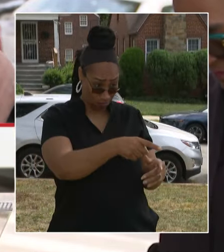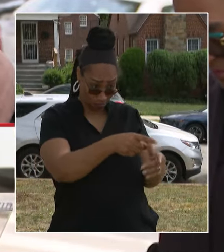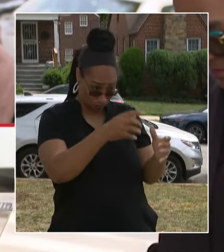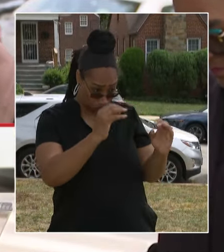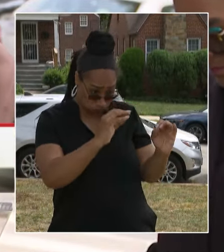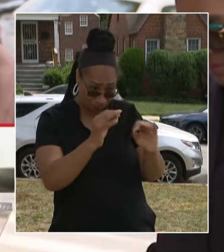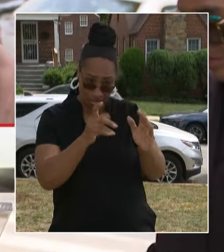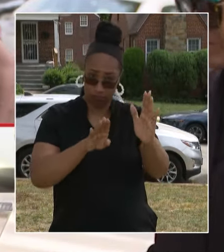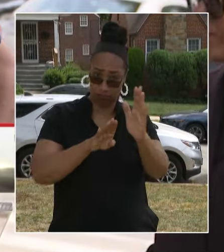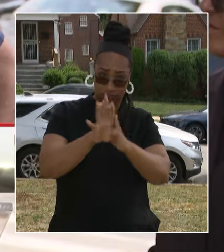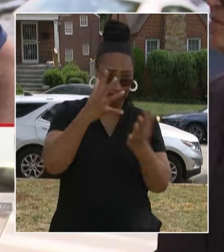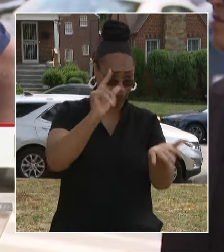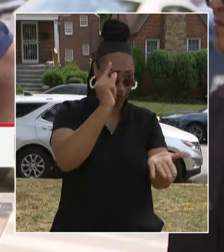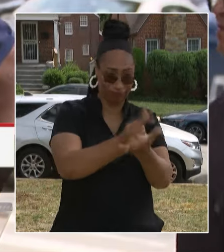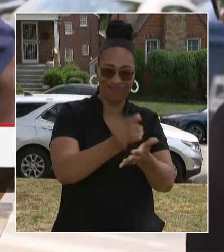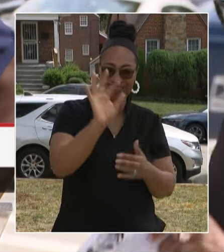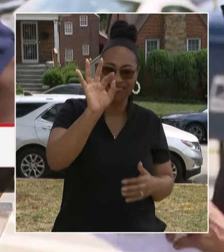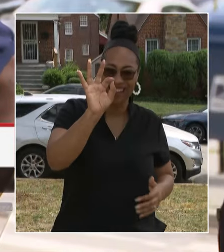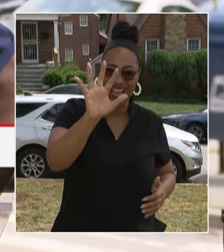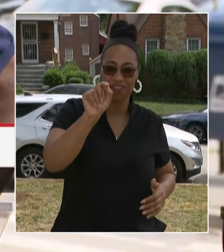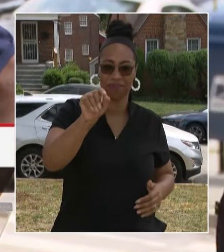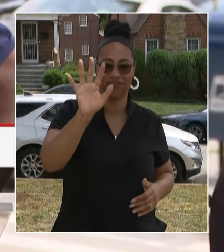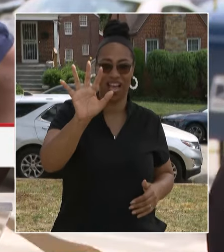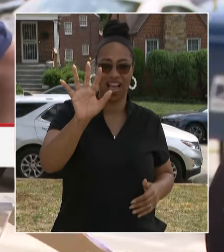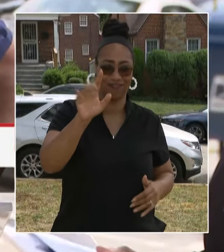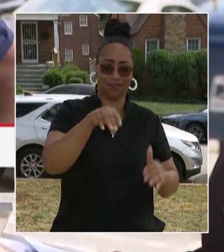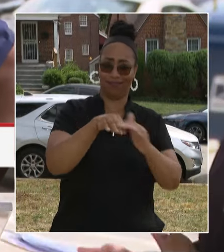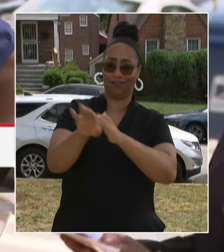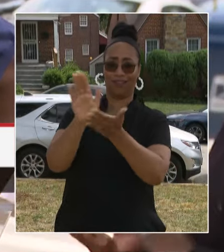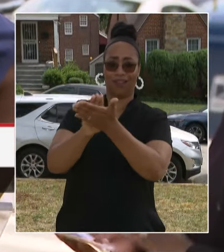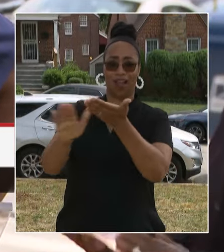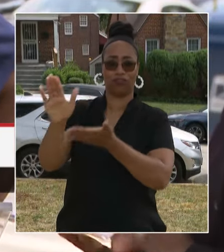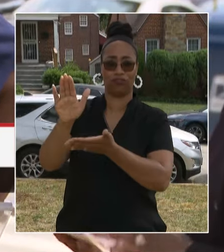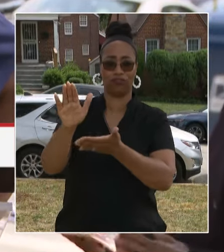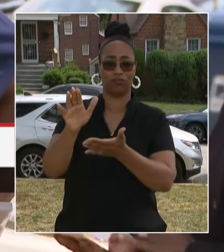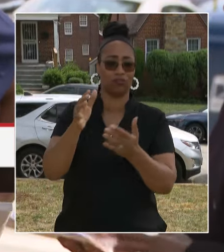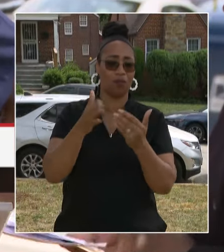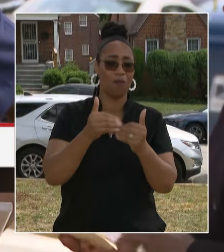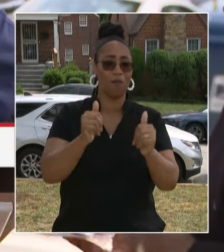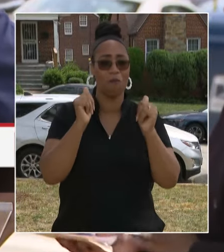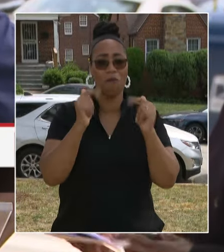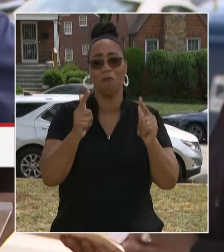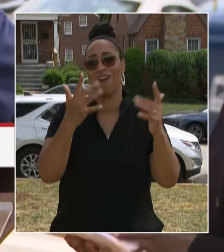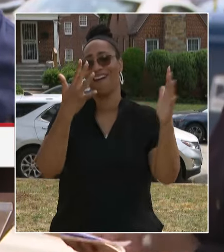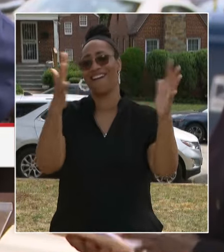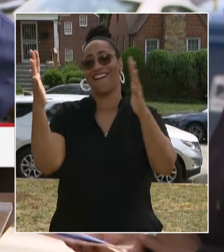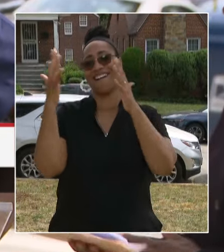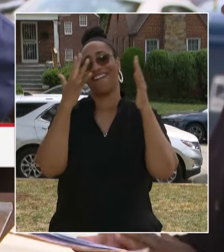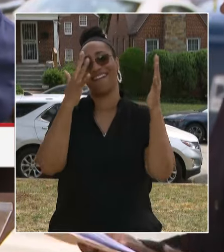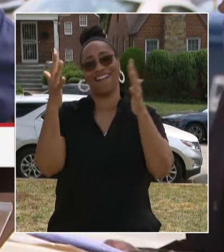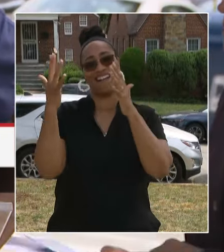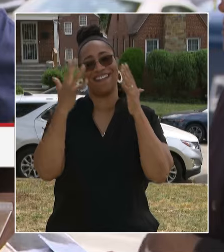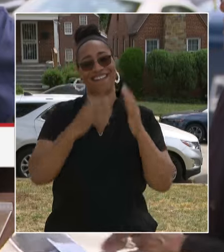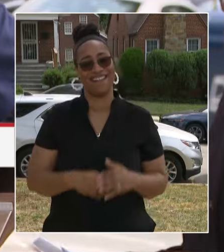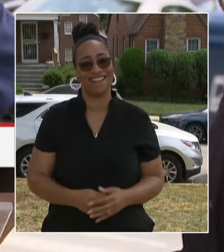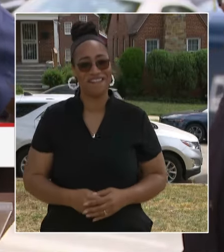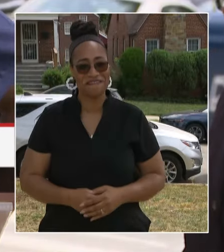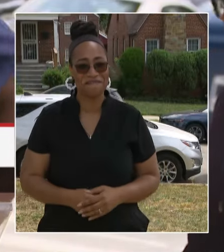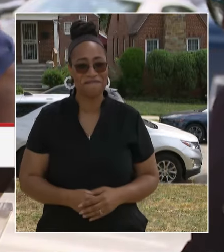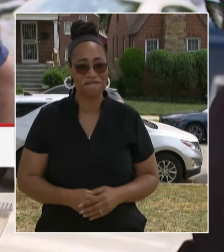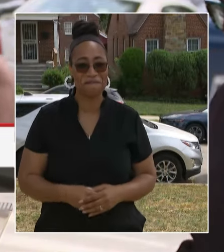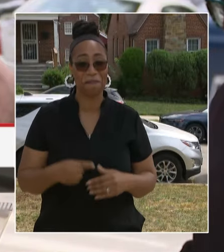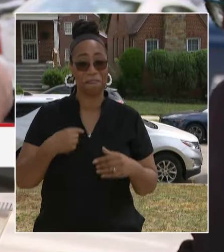college. When I got my doctorate, Mr. Bowser called me and congratulated me.